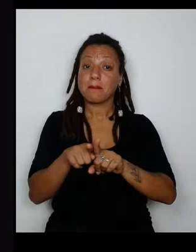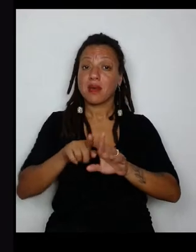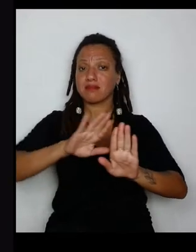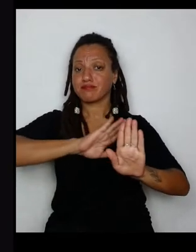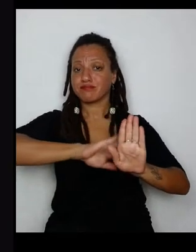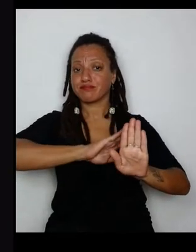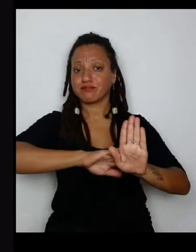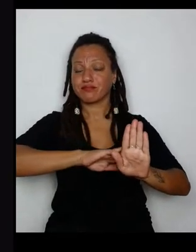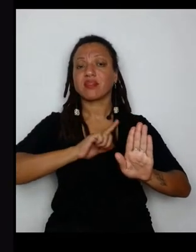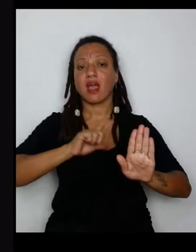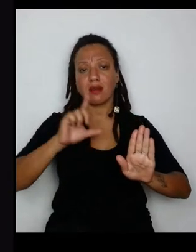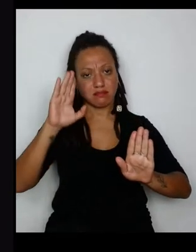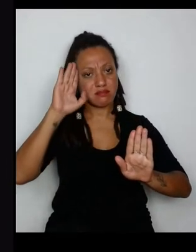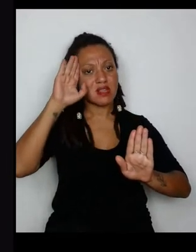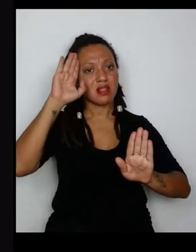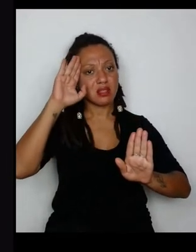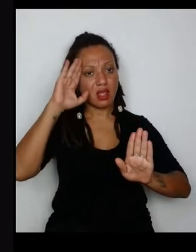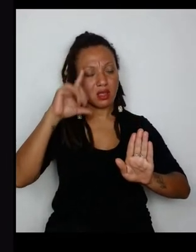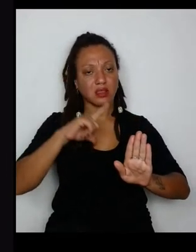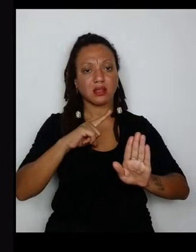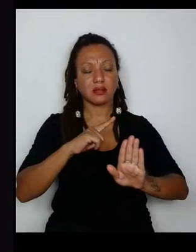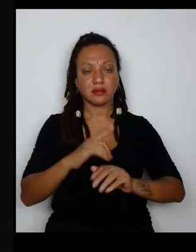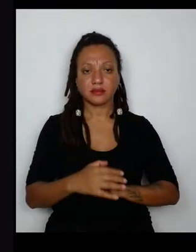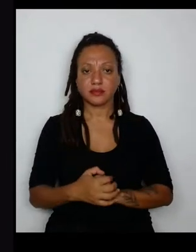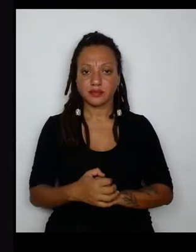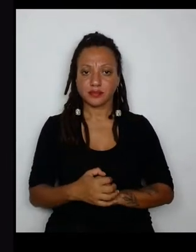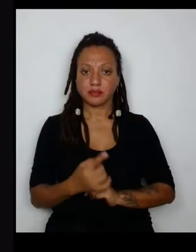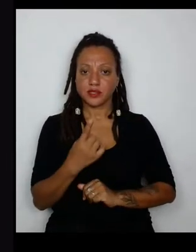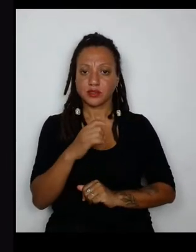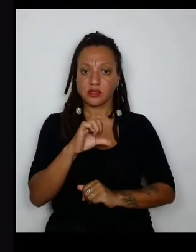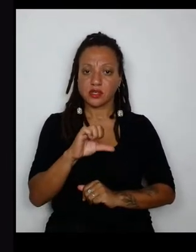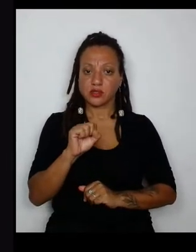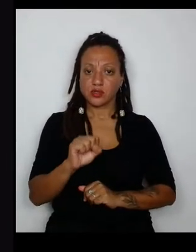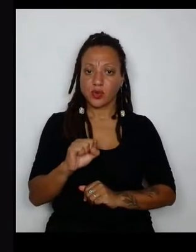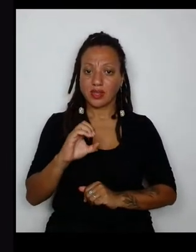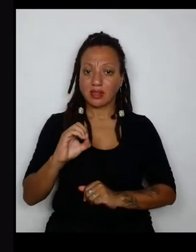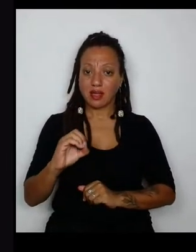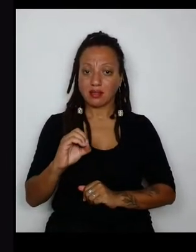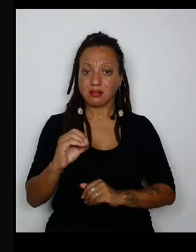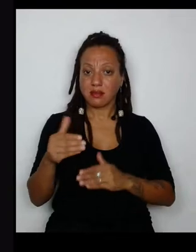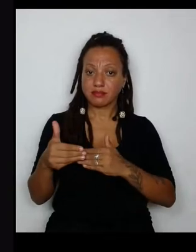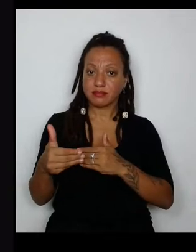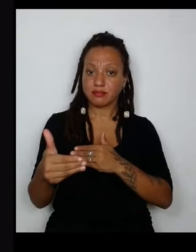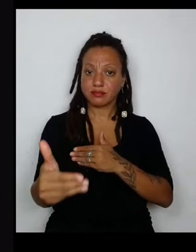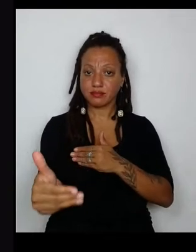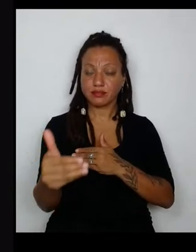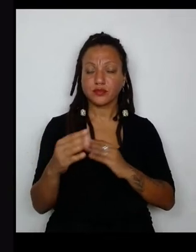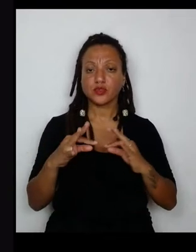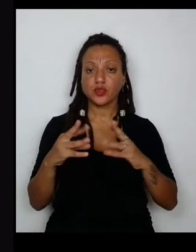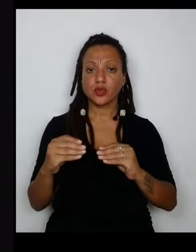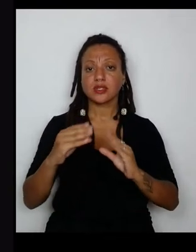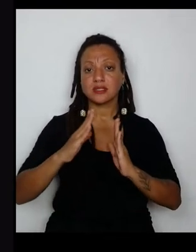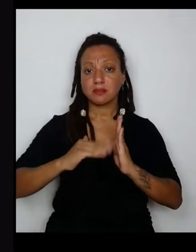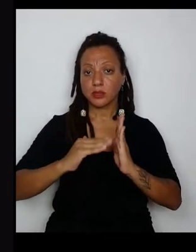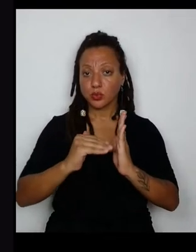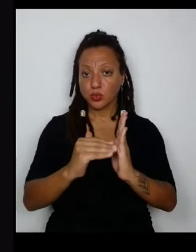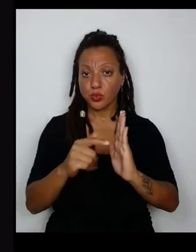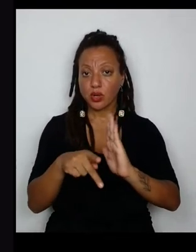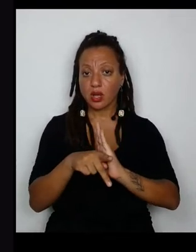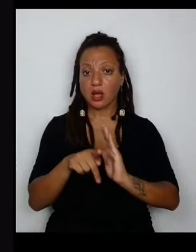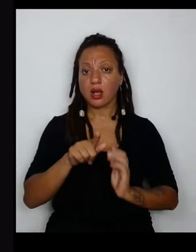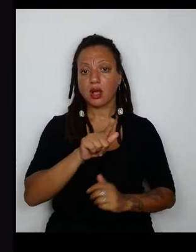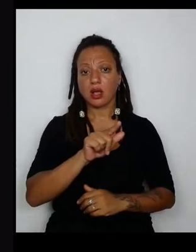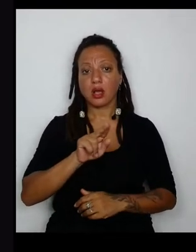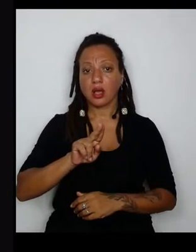1980s poor gogan's paintings were being co-opted in tahiti within the